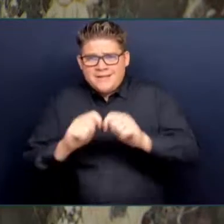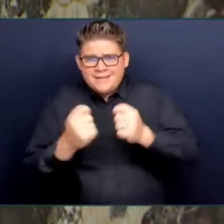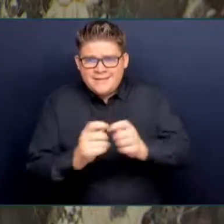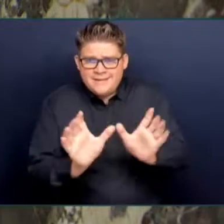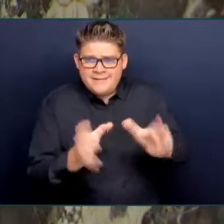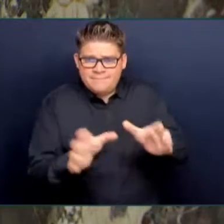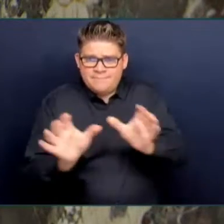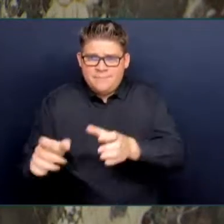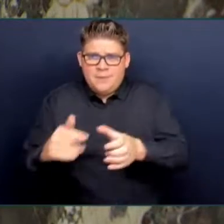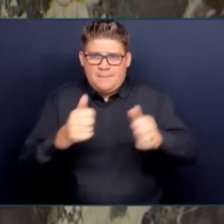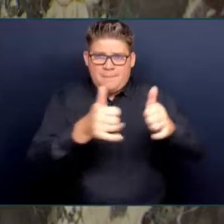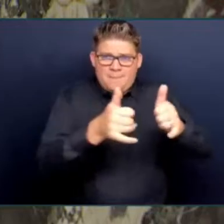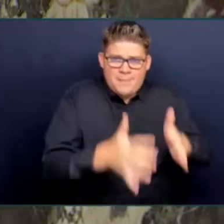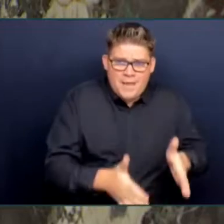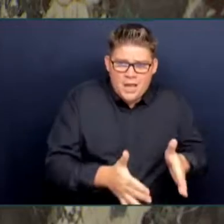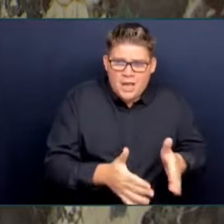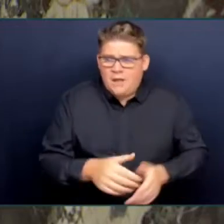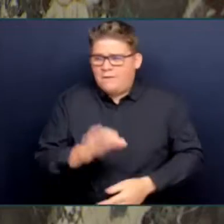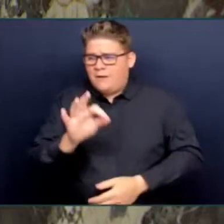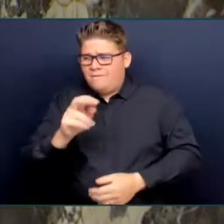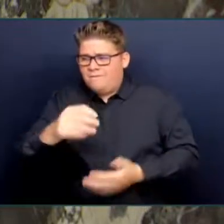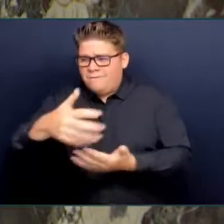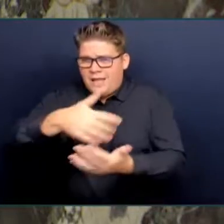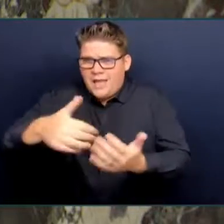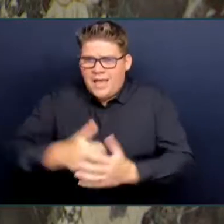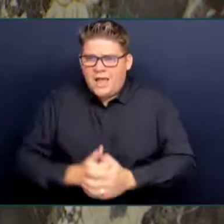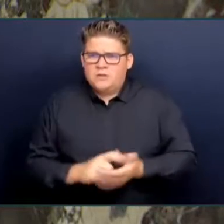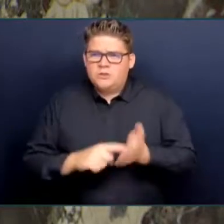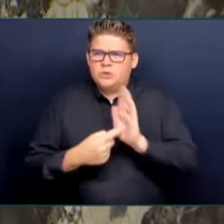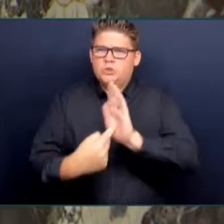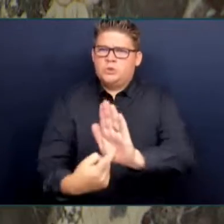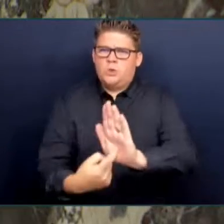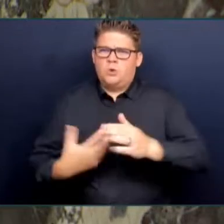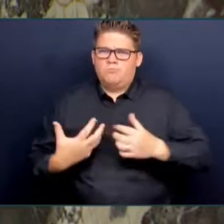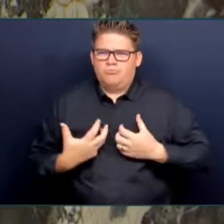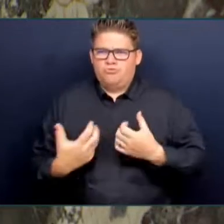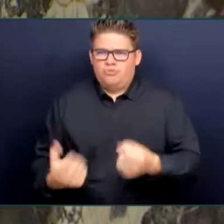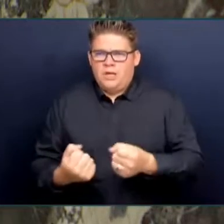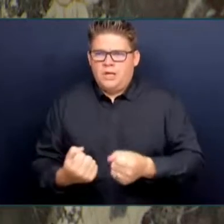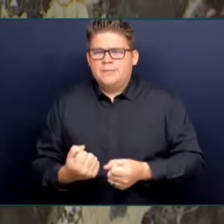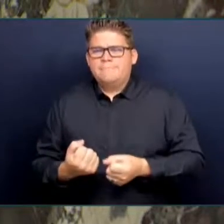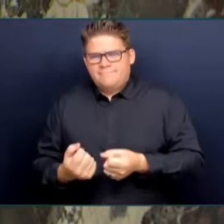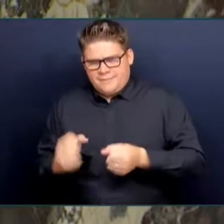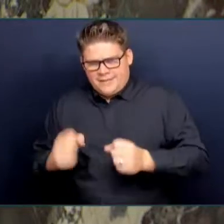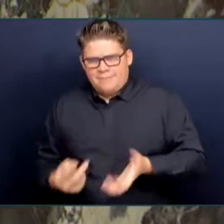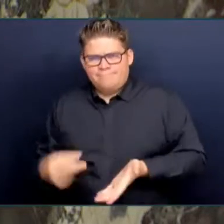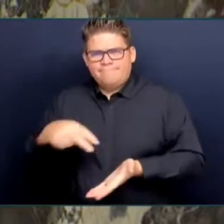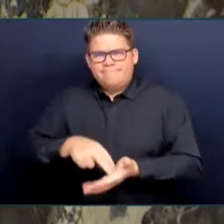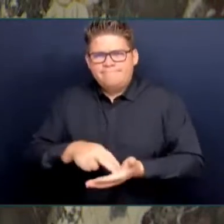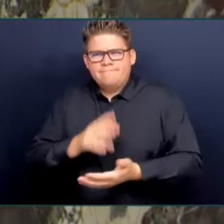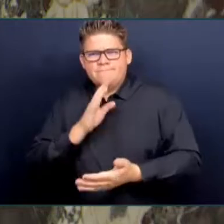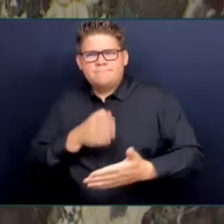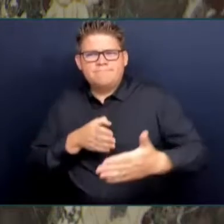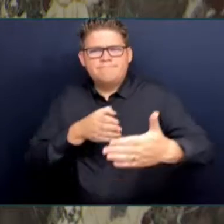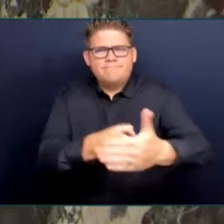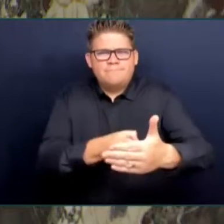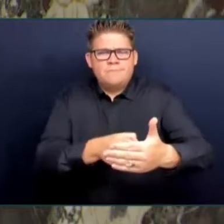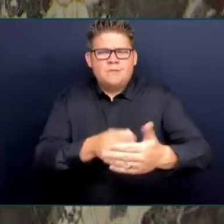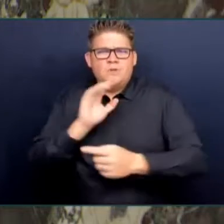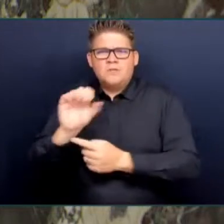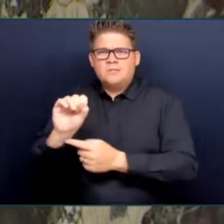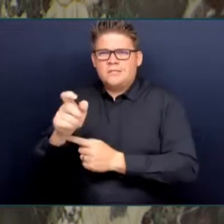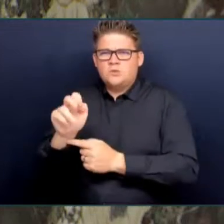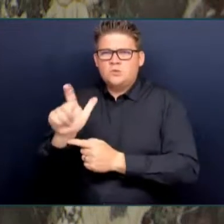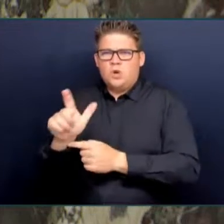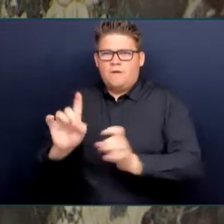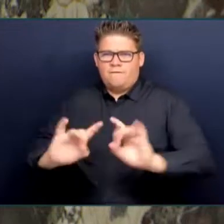day. Survivors like Kelly Favreau, whose courage and resilience took her all the way to the BC Supreme Court, where she won